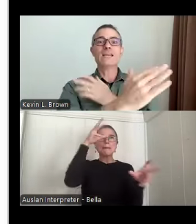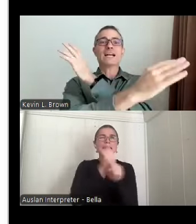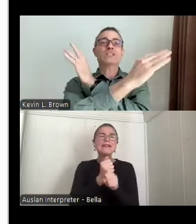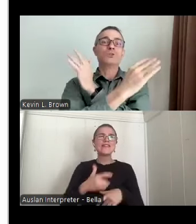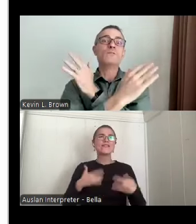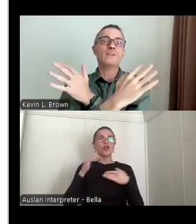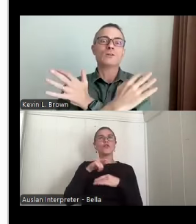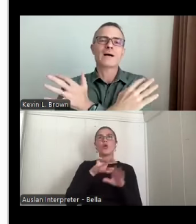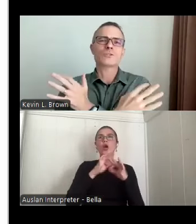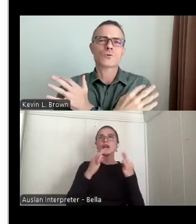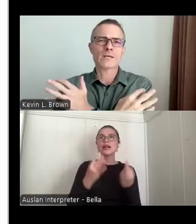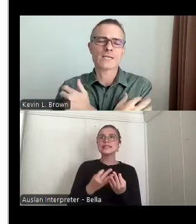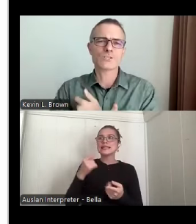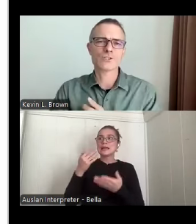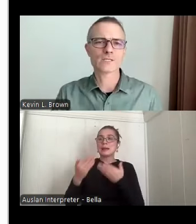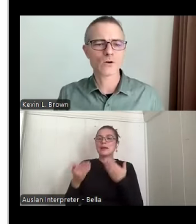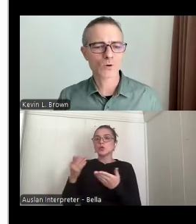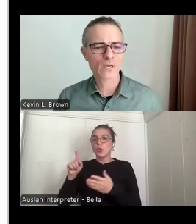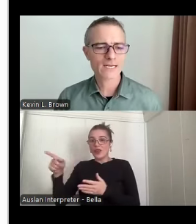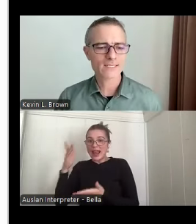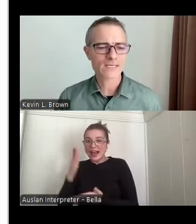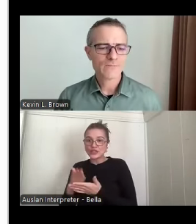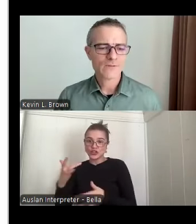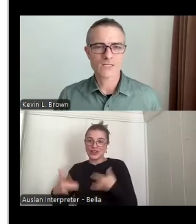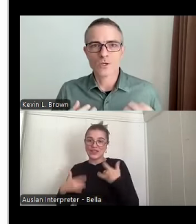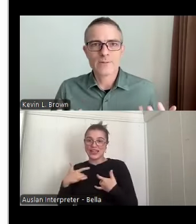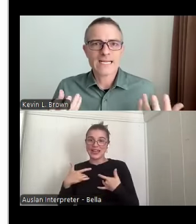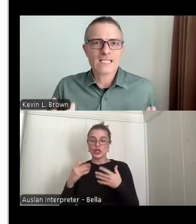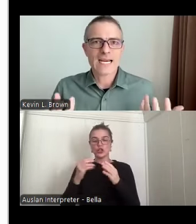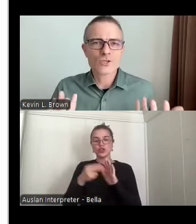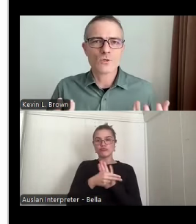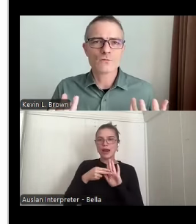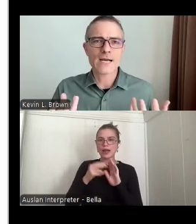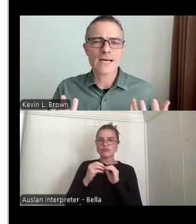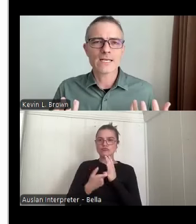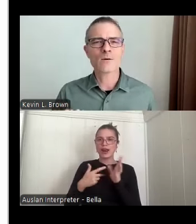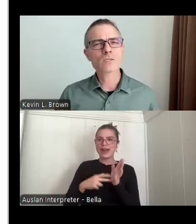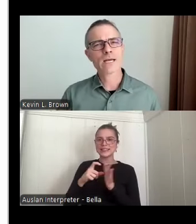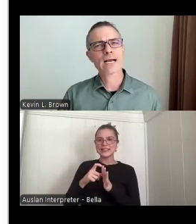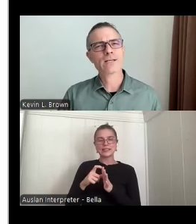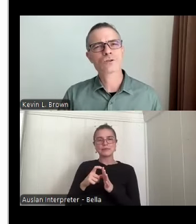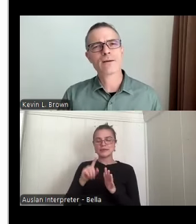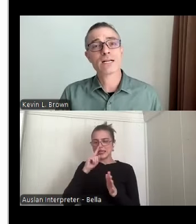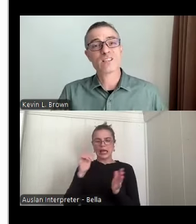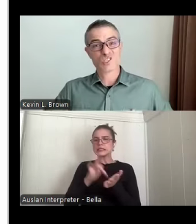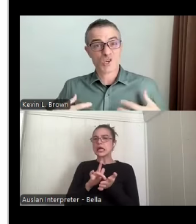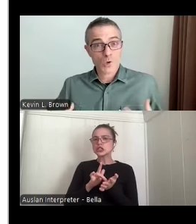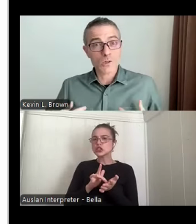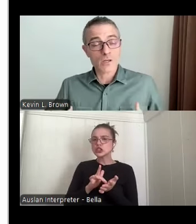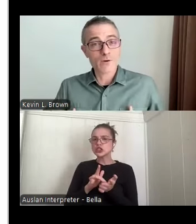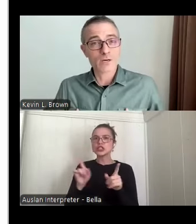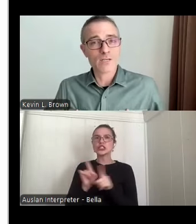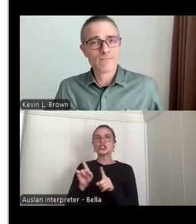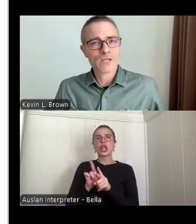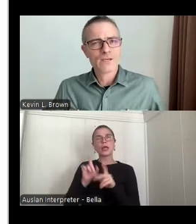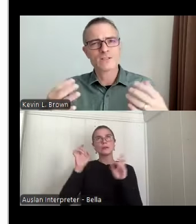what they actually do feel about your organization. And so brand is a little bit intangible, right? It's almost like I describe it as the soul